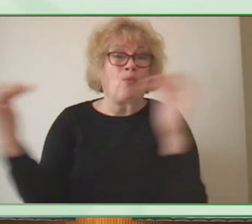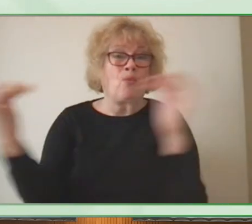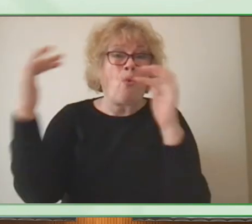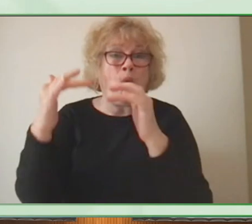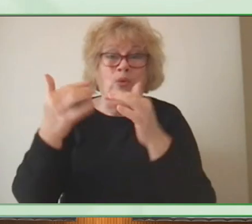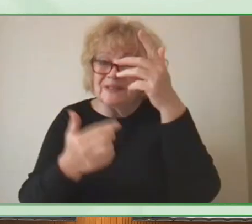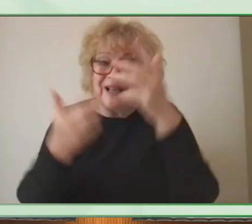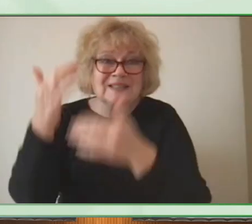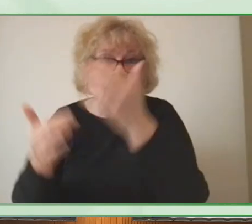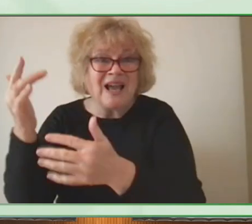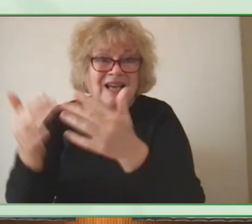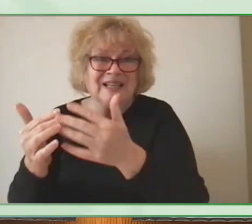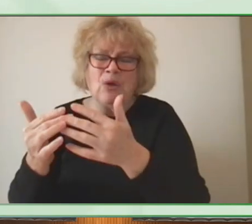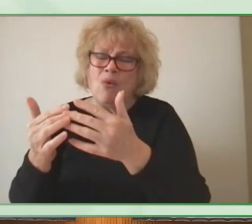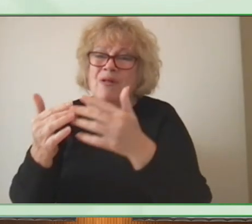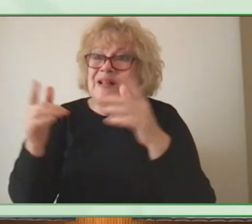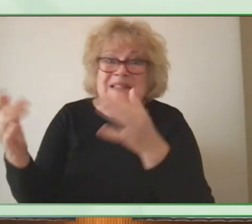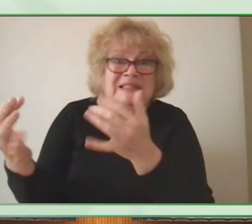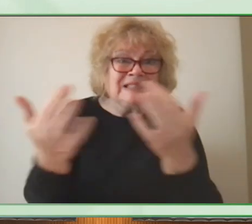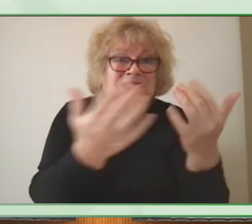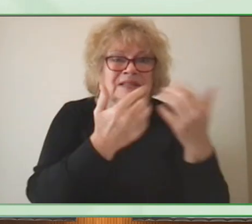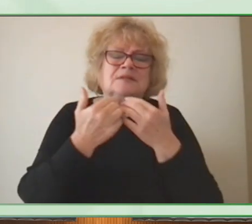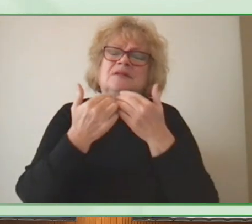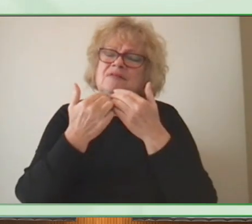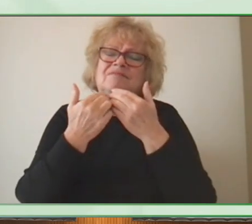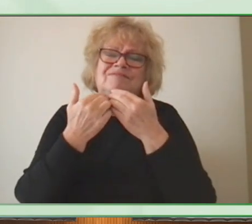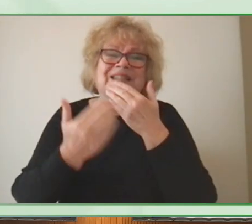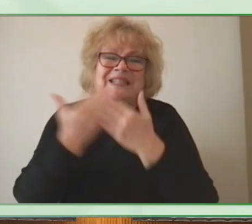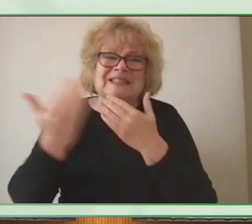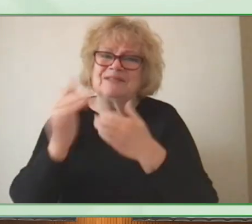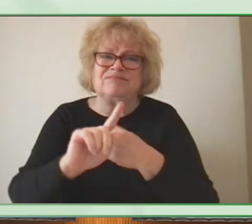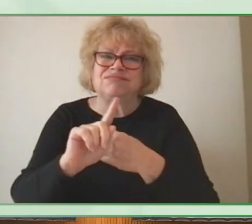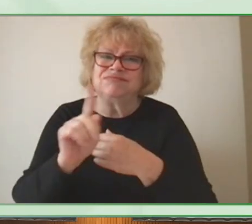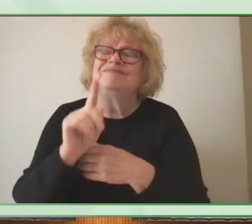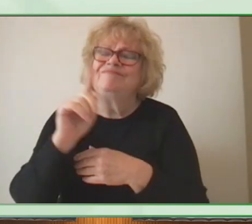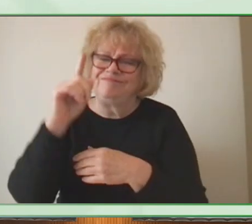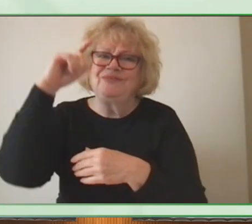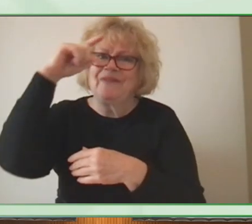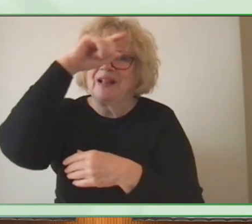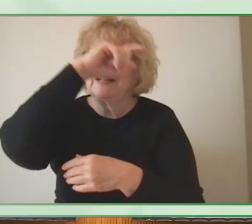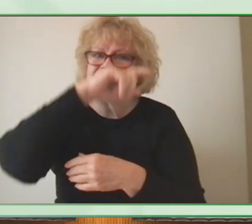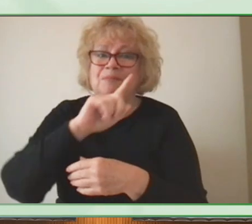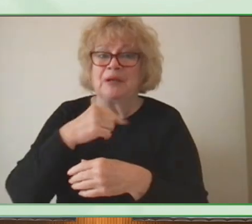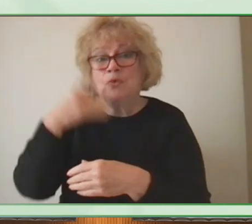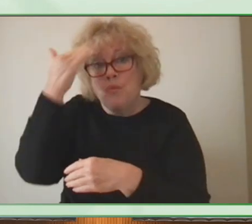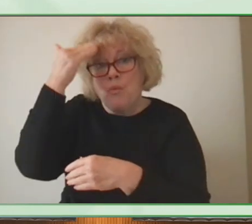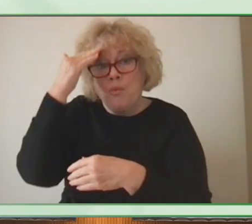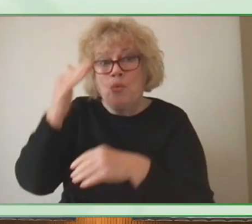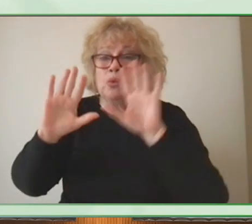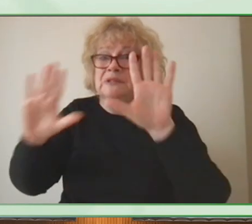work market. So key challenges which we face during the war. We